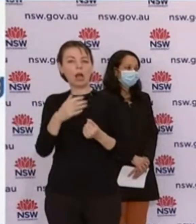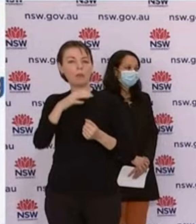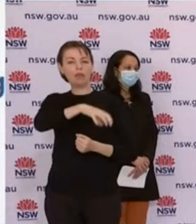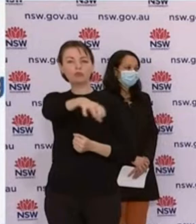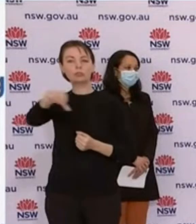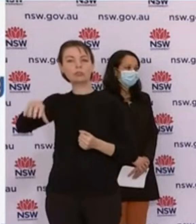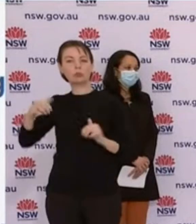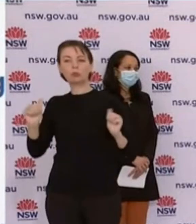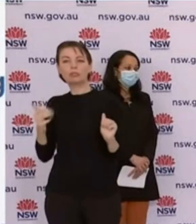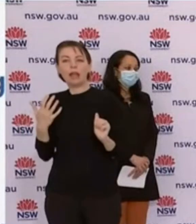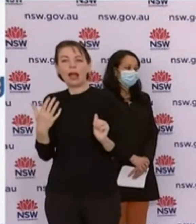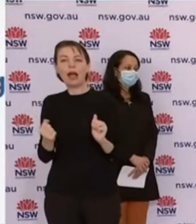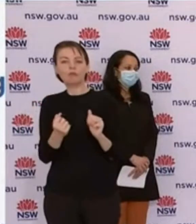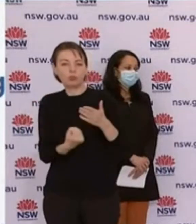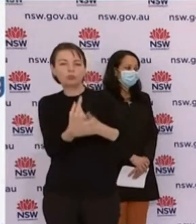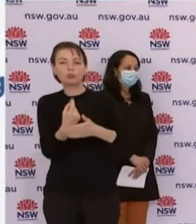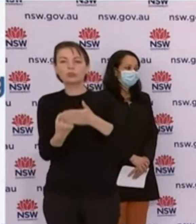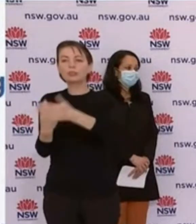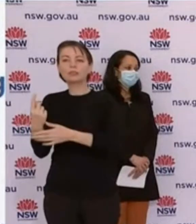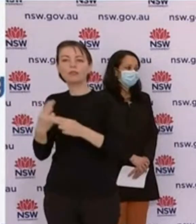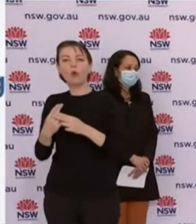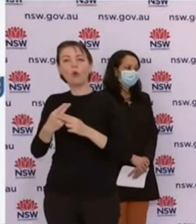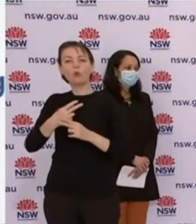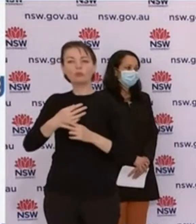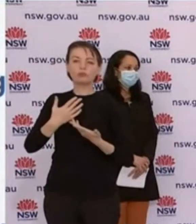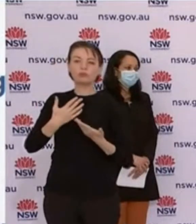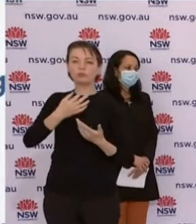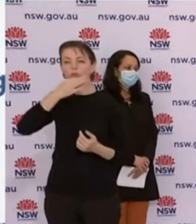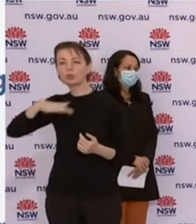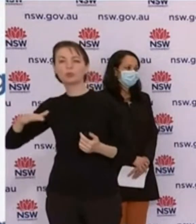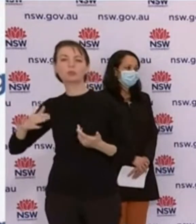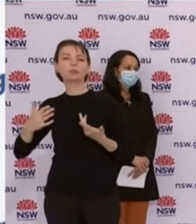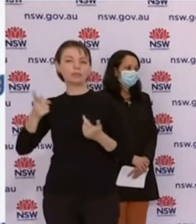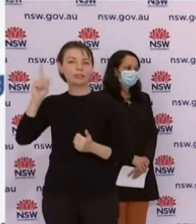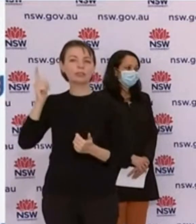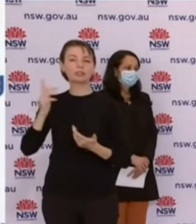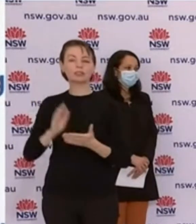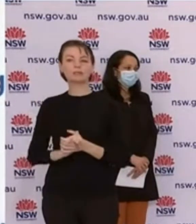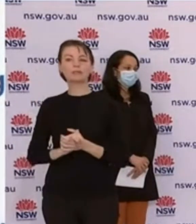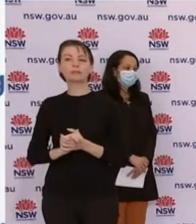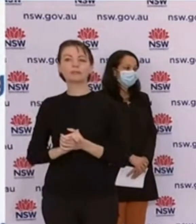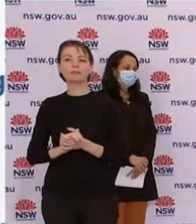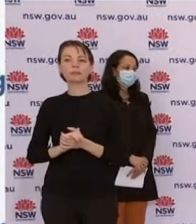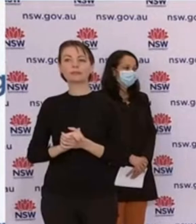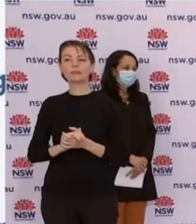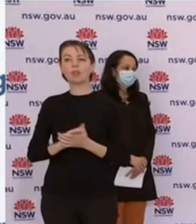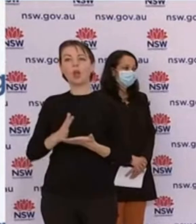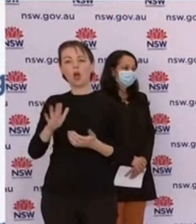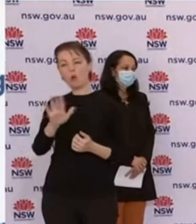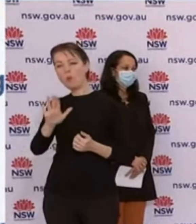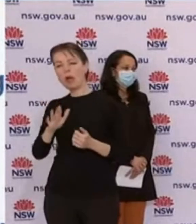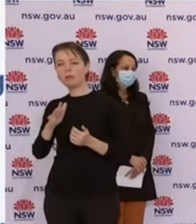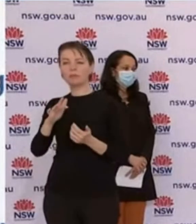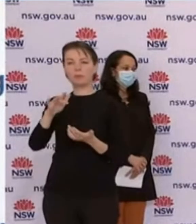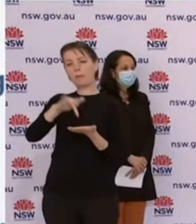we are looking at those opportunities, and I think the Prime Minister just stood up before I did at this press conference and made some announcements around